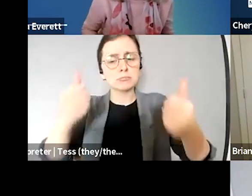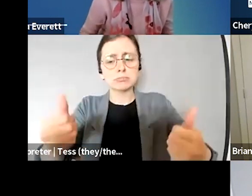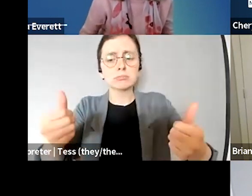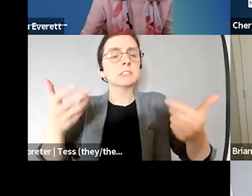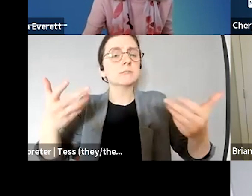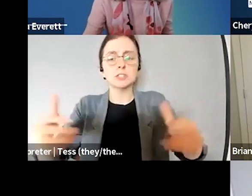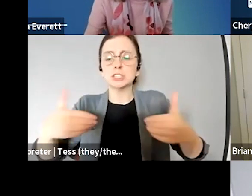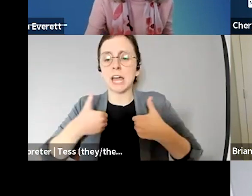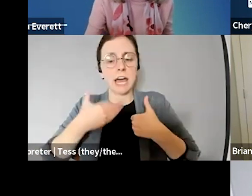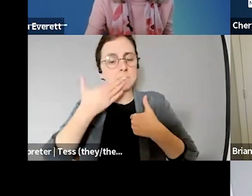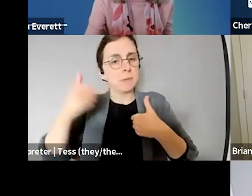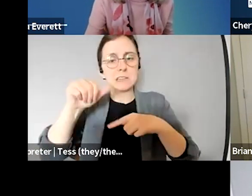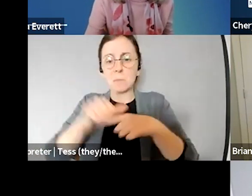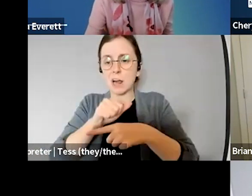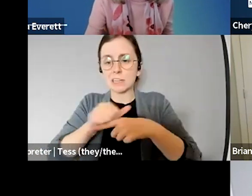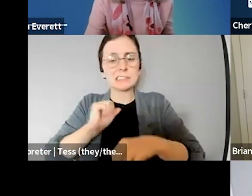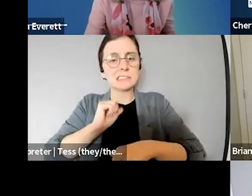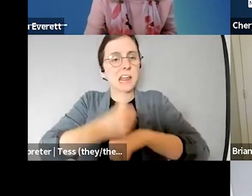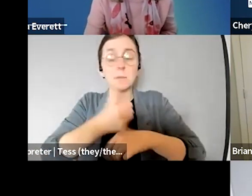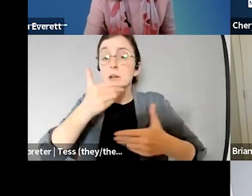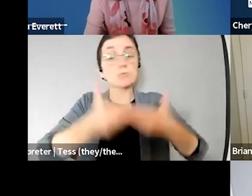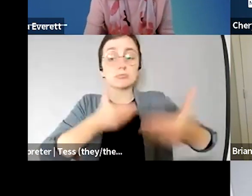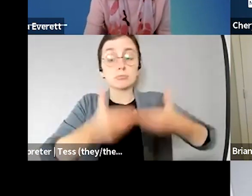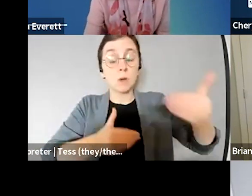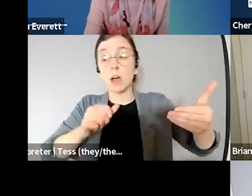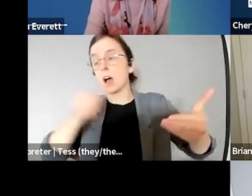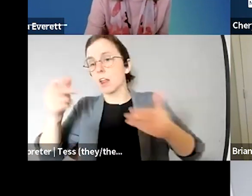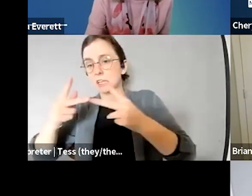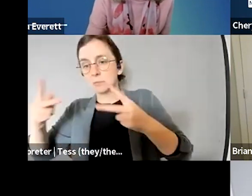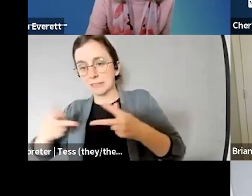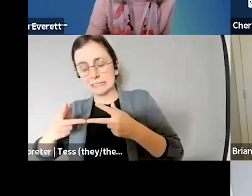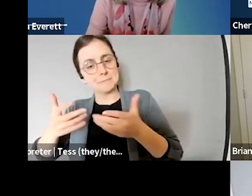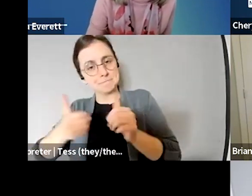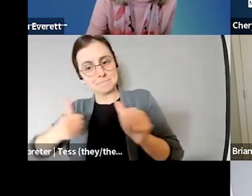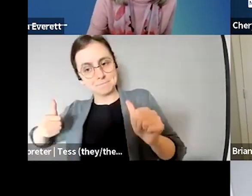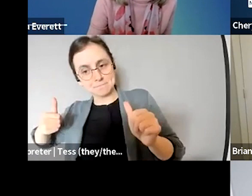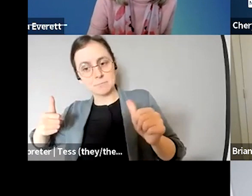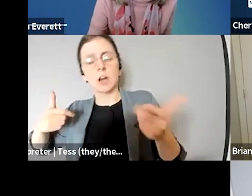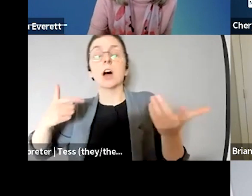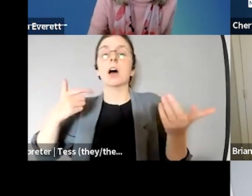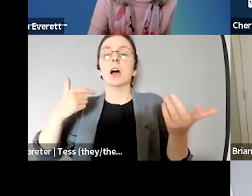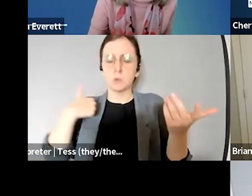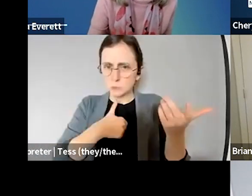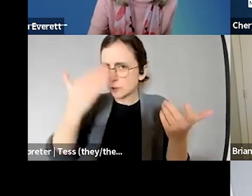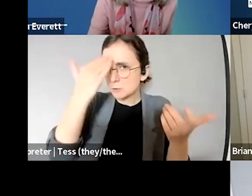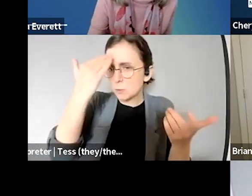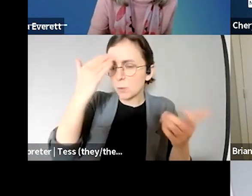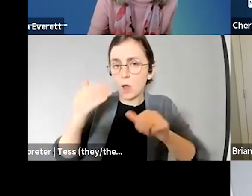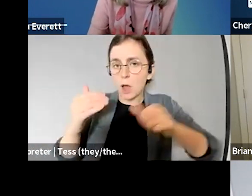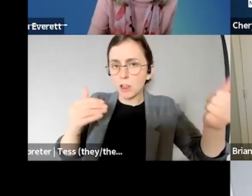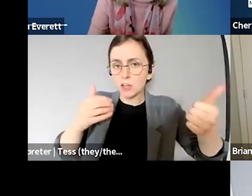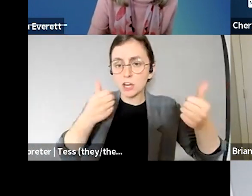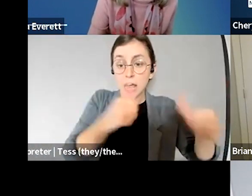that are they're further along than others. Do we know of some efforts, or are there ways to really connect those